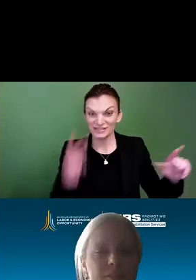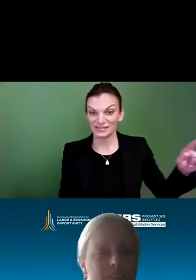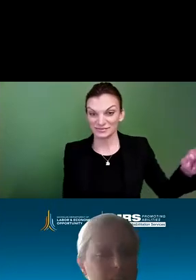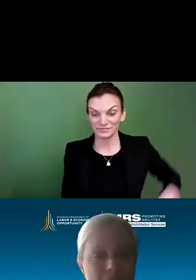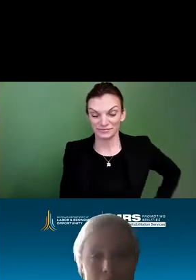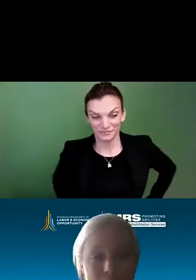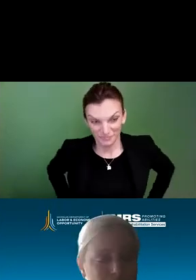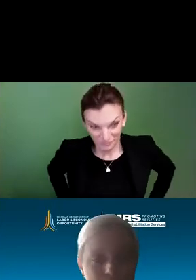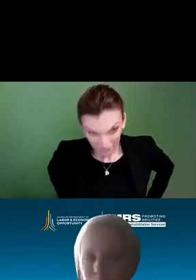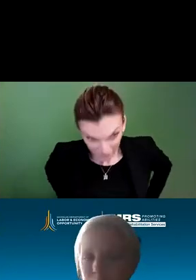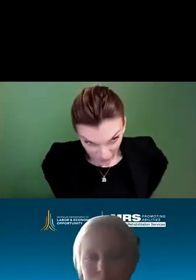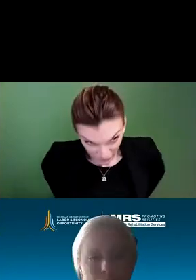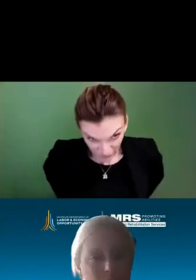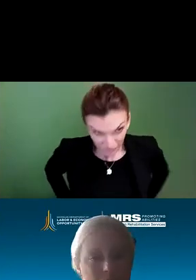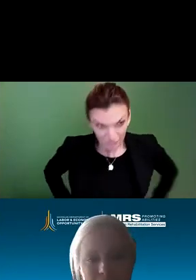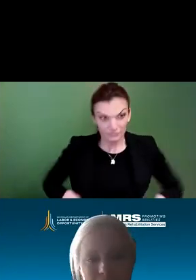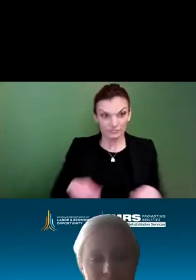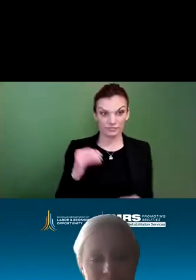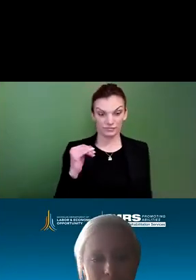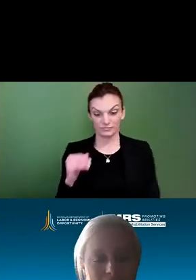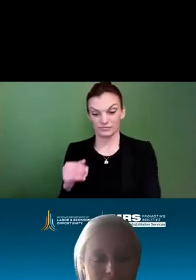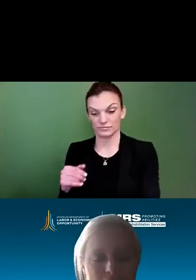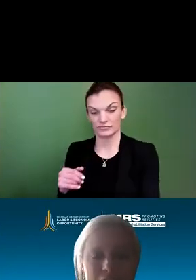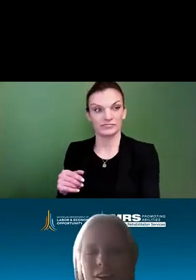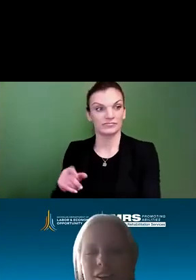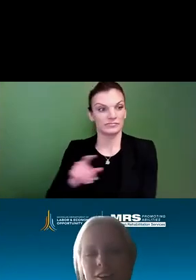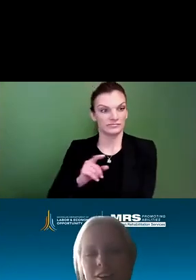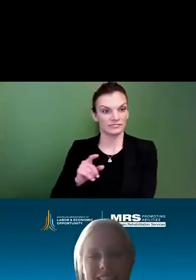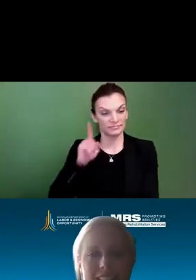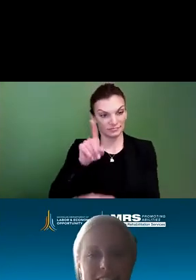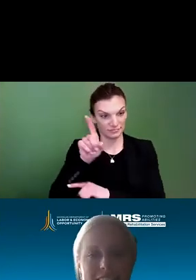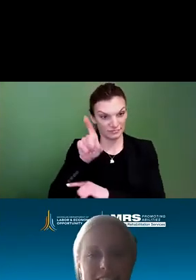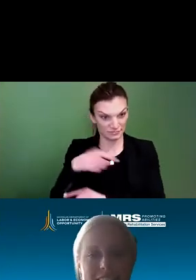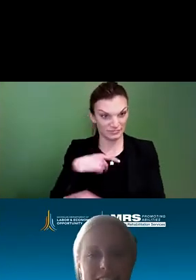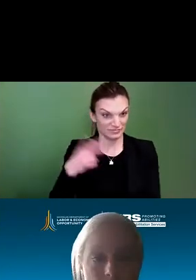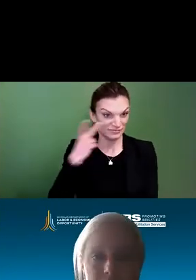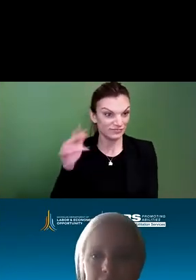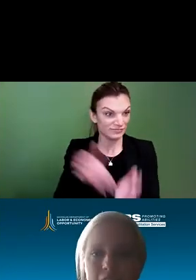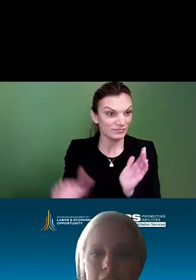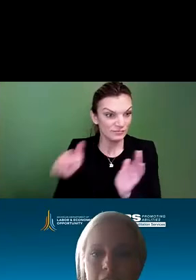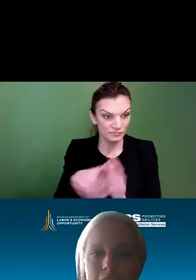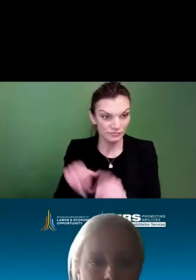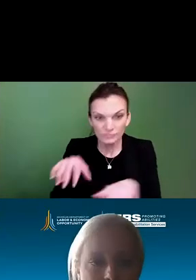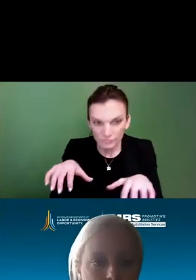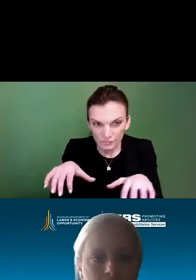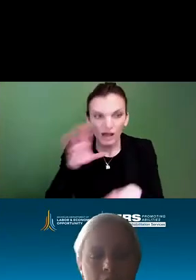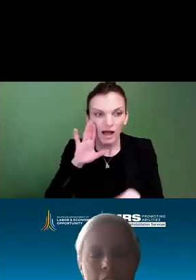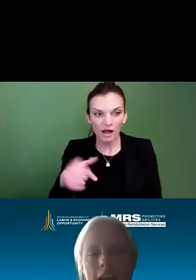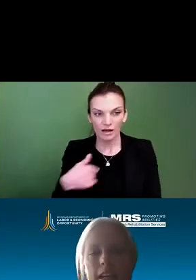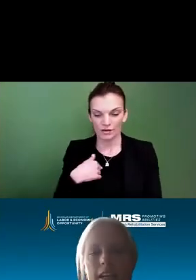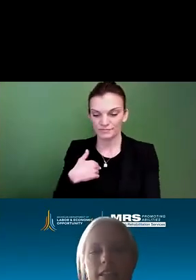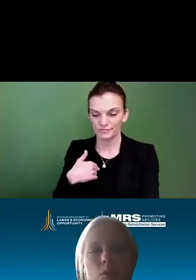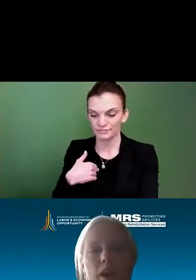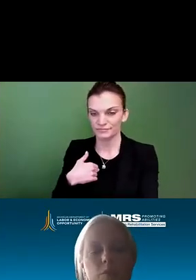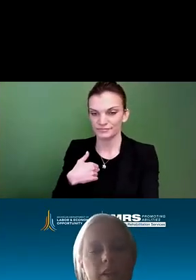you've ever found yourself working from that posture, oh gosh, I see it all the time in the office. I've done it myself.